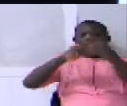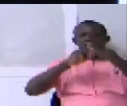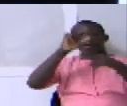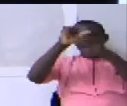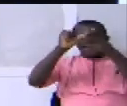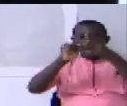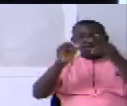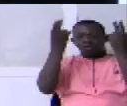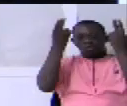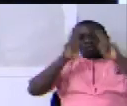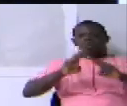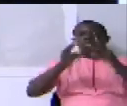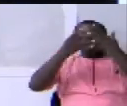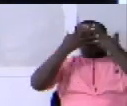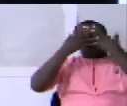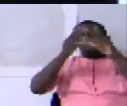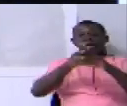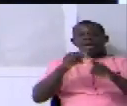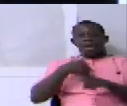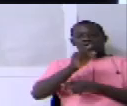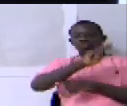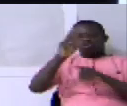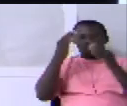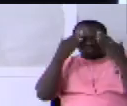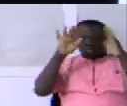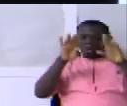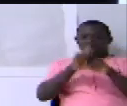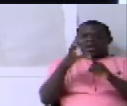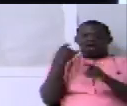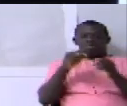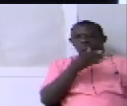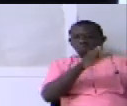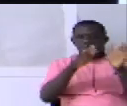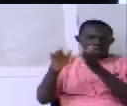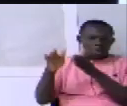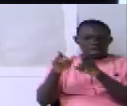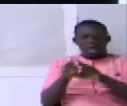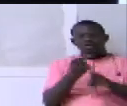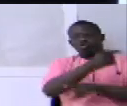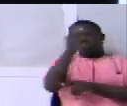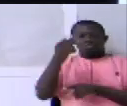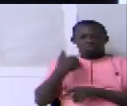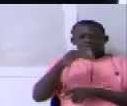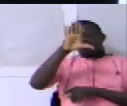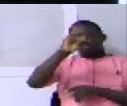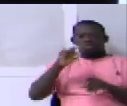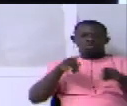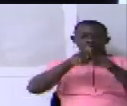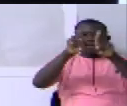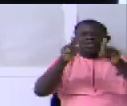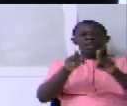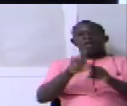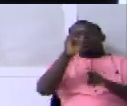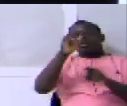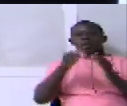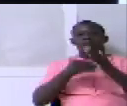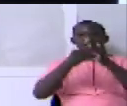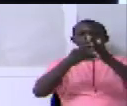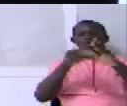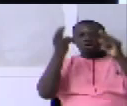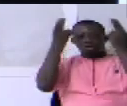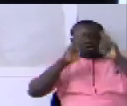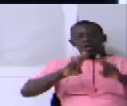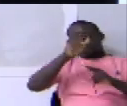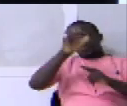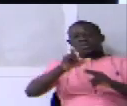if there are procedures that you deal with. But let Council, before you answer